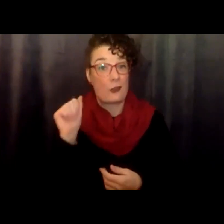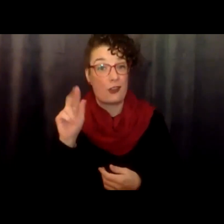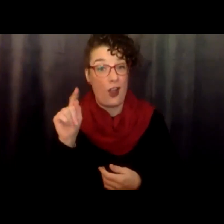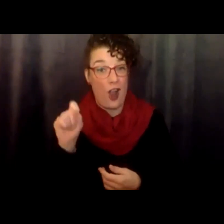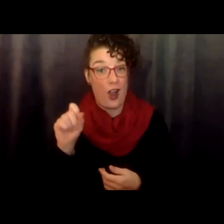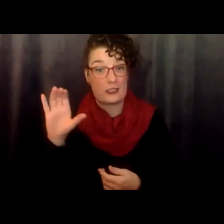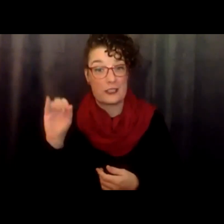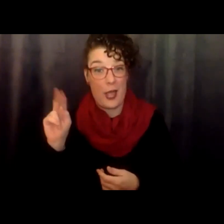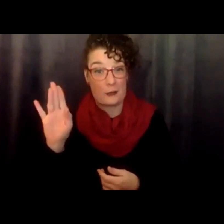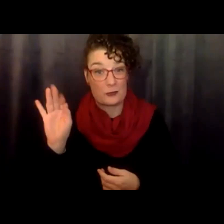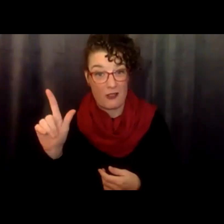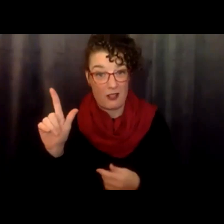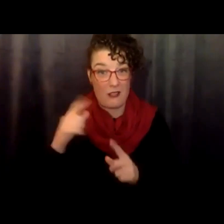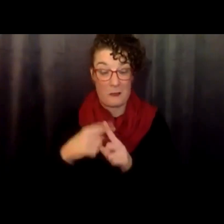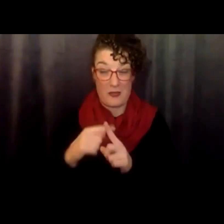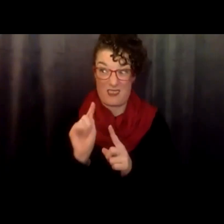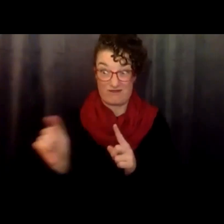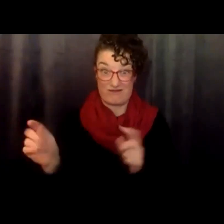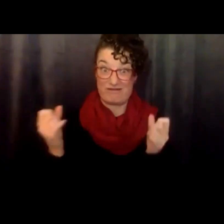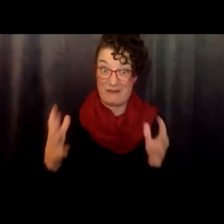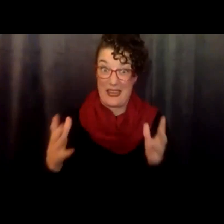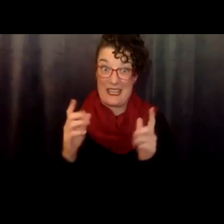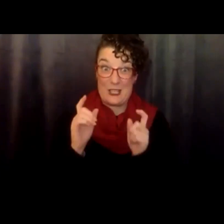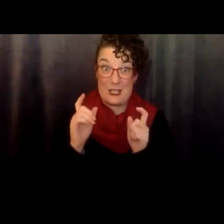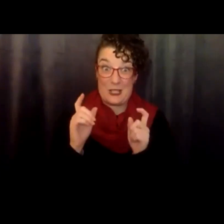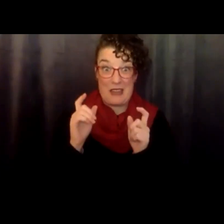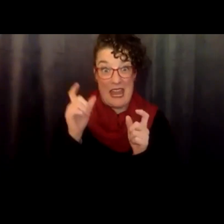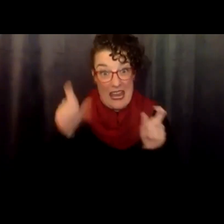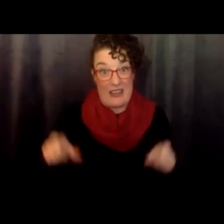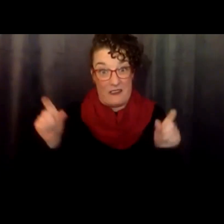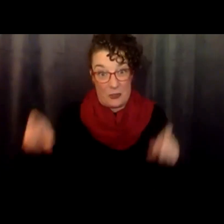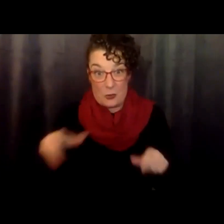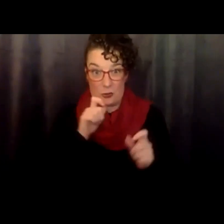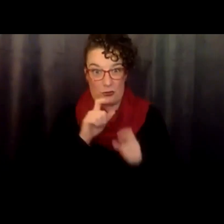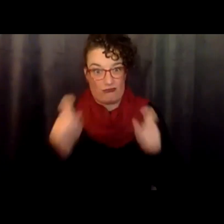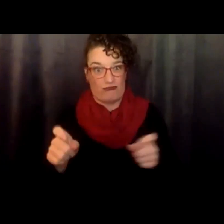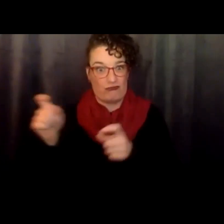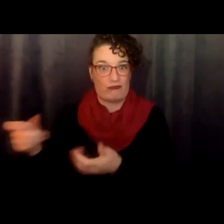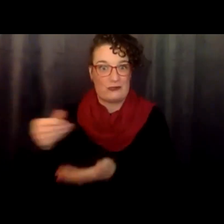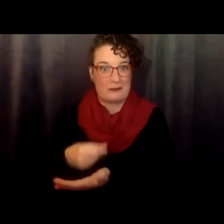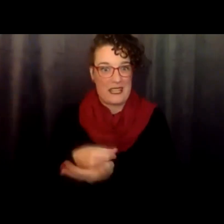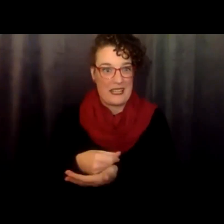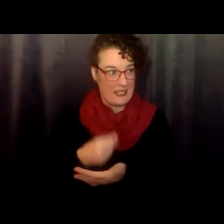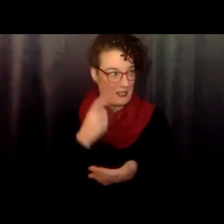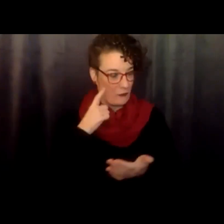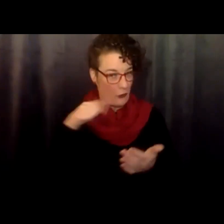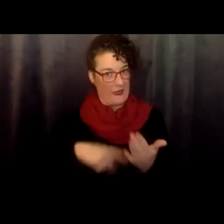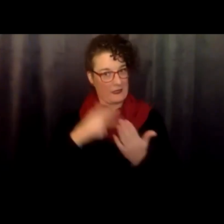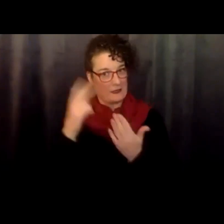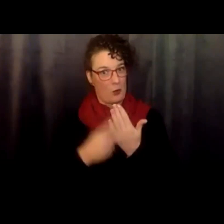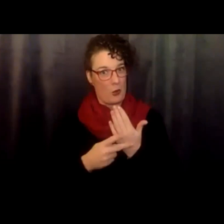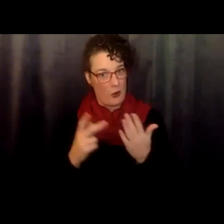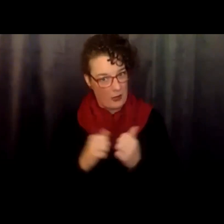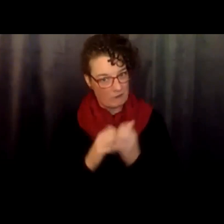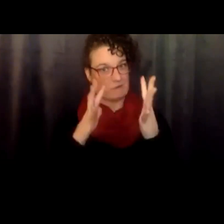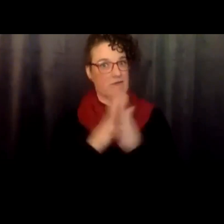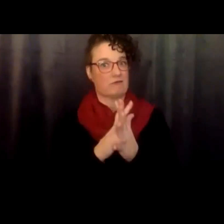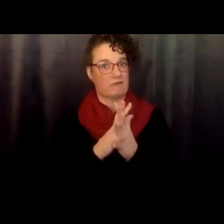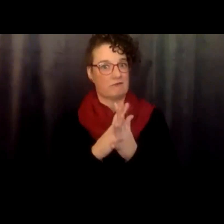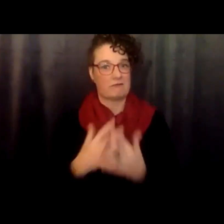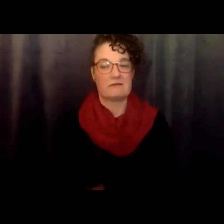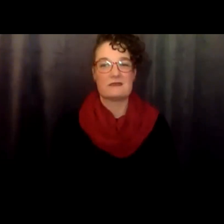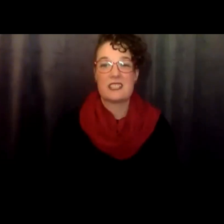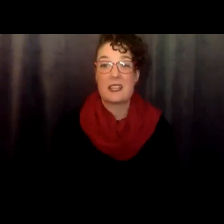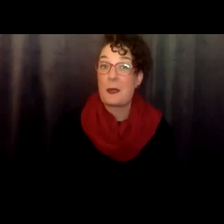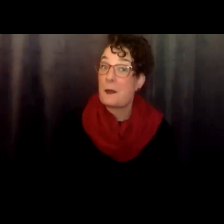many individual donors, very generous individual donors who have made this whole, who make this whole program possible. But